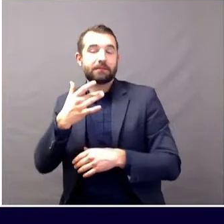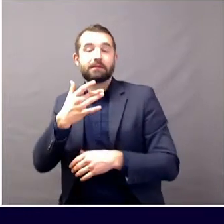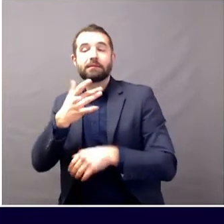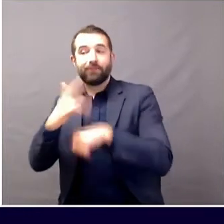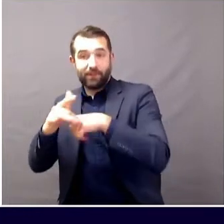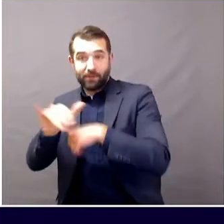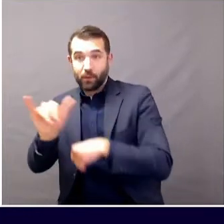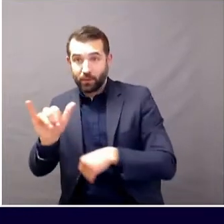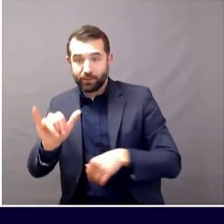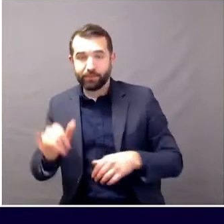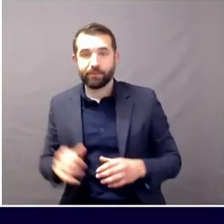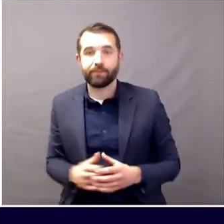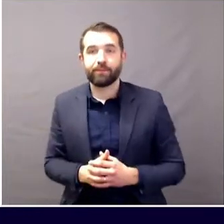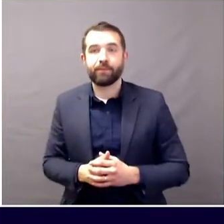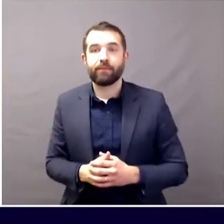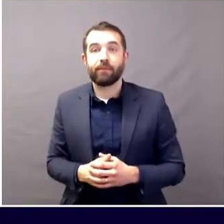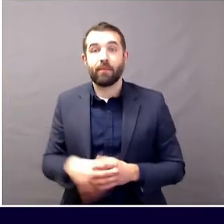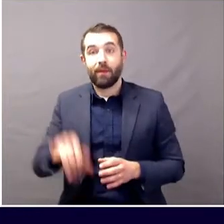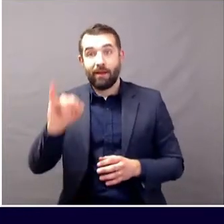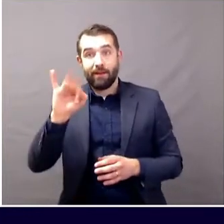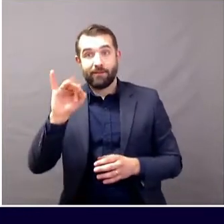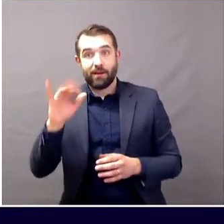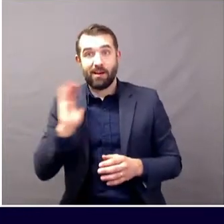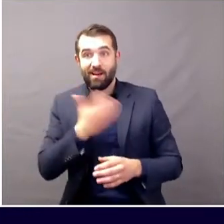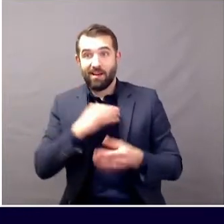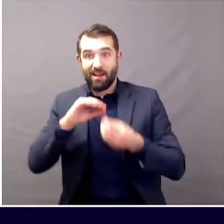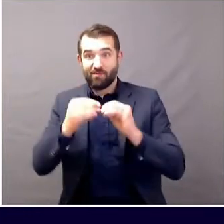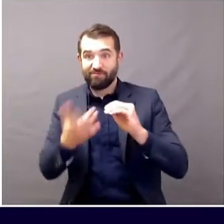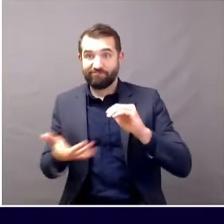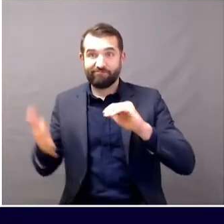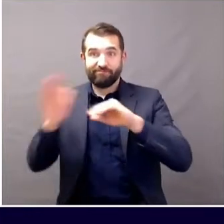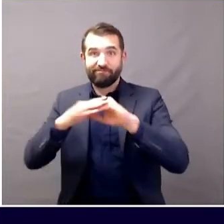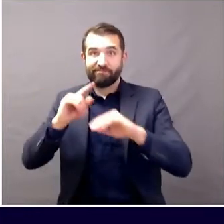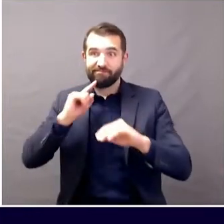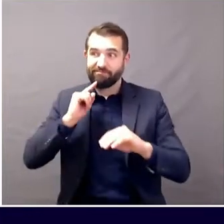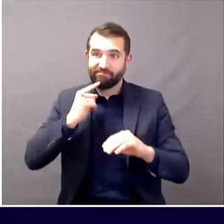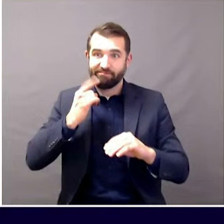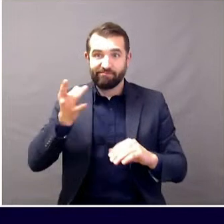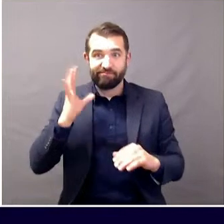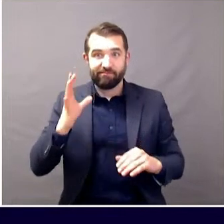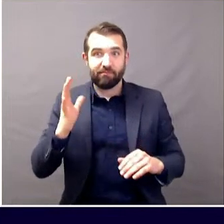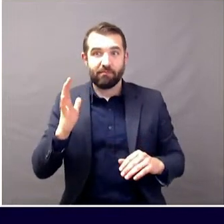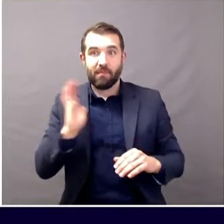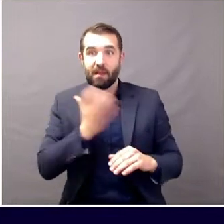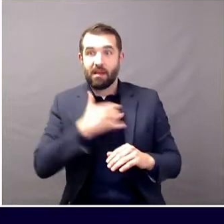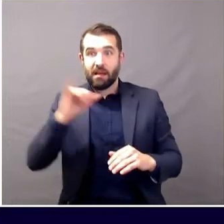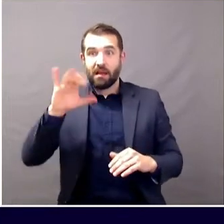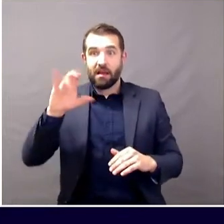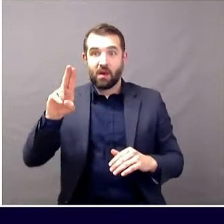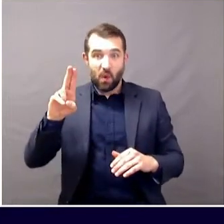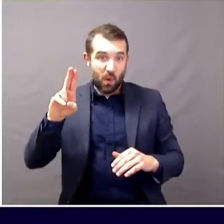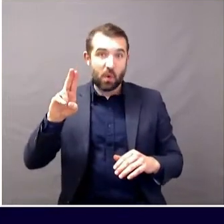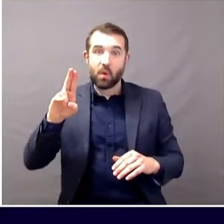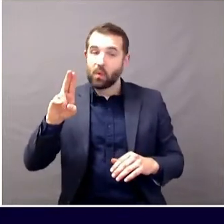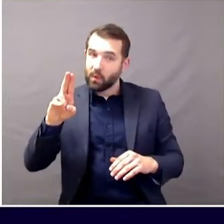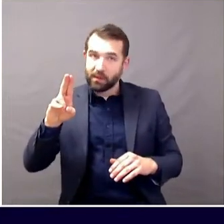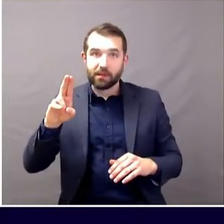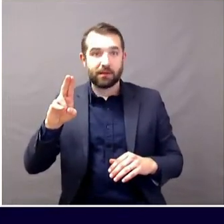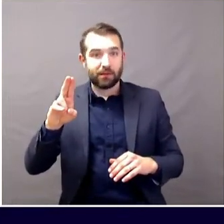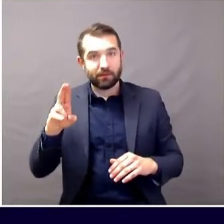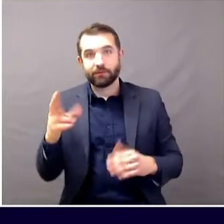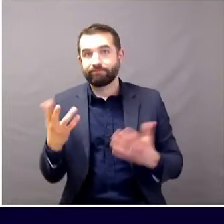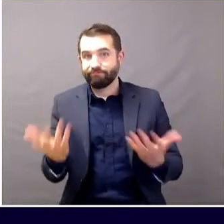were to worsen significantly, we don't have that challenge right now of needing to, say, stand up a mobile